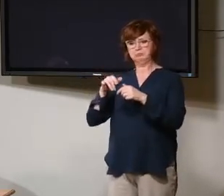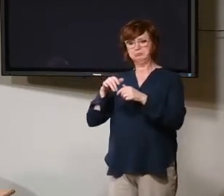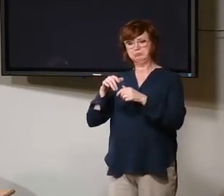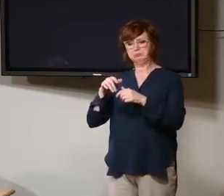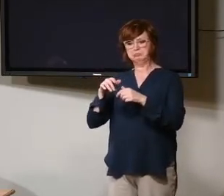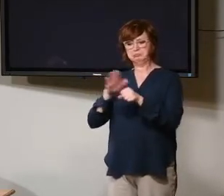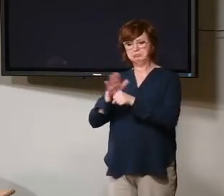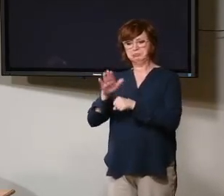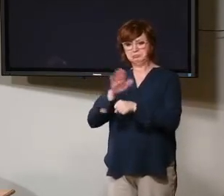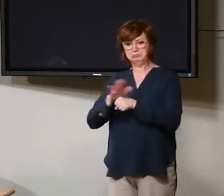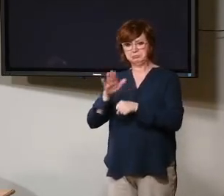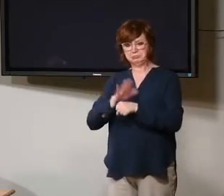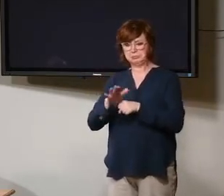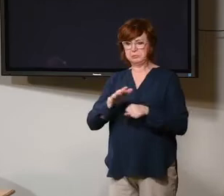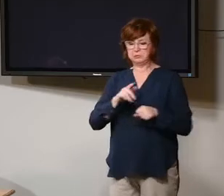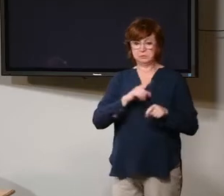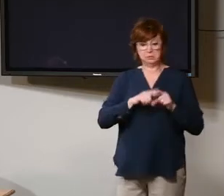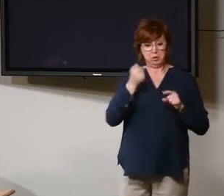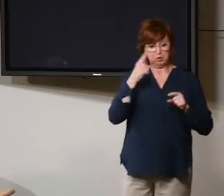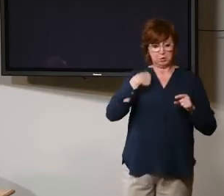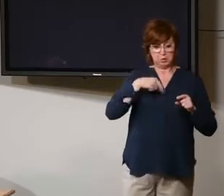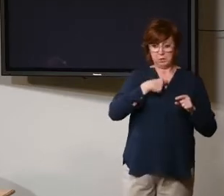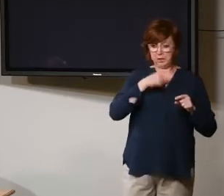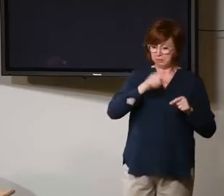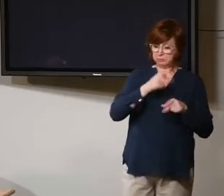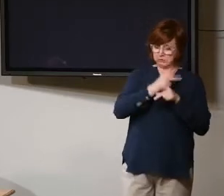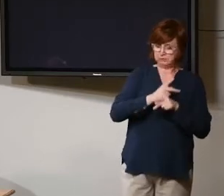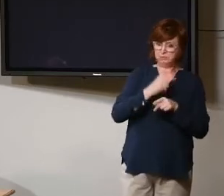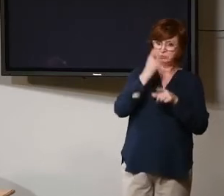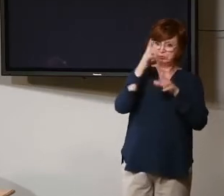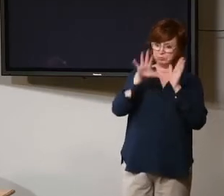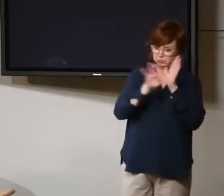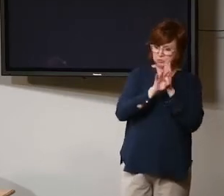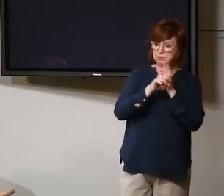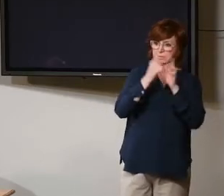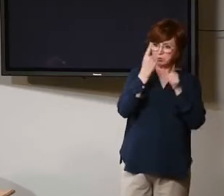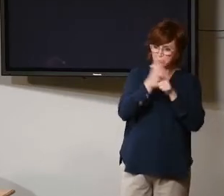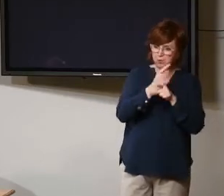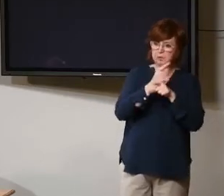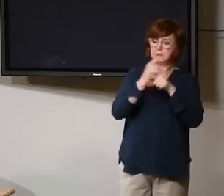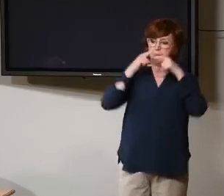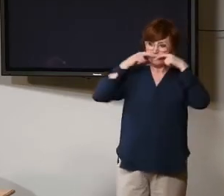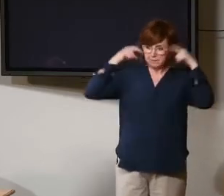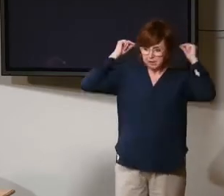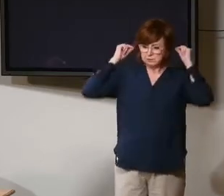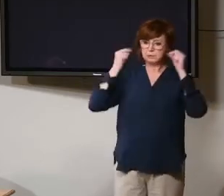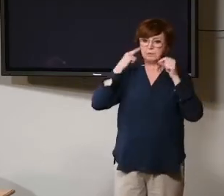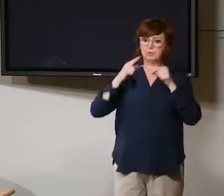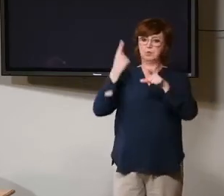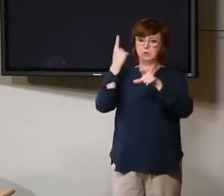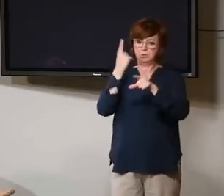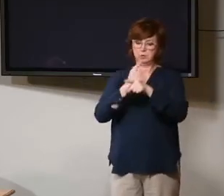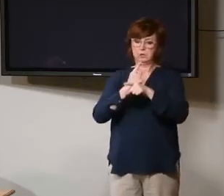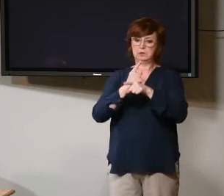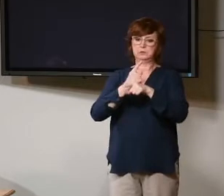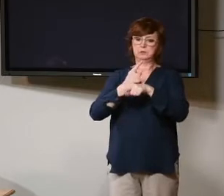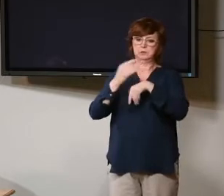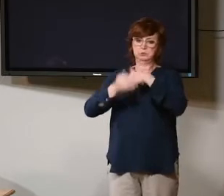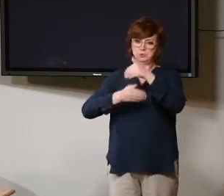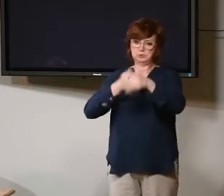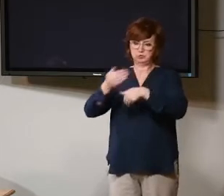role to play to conserve the supply and only use an N95 mask where it's clearly required and not where a procedure mask is